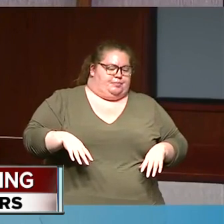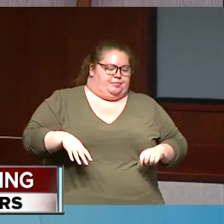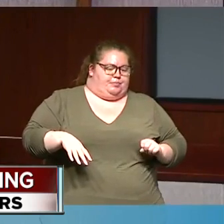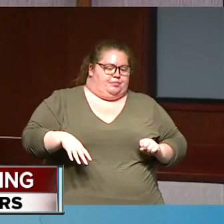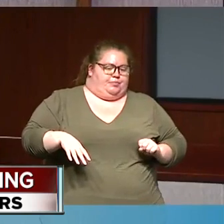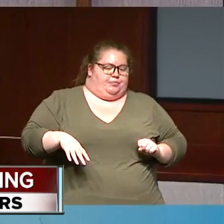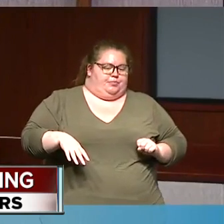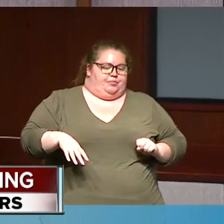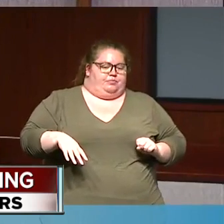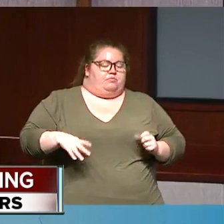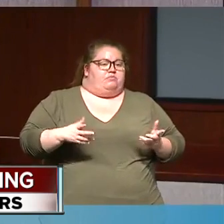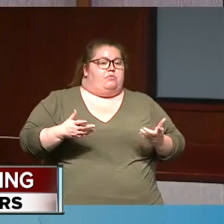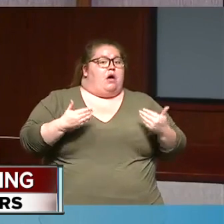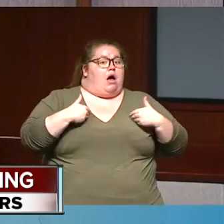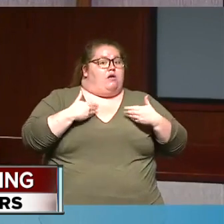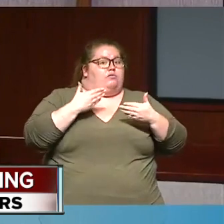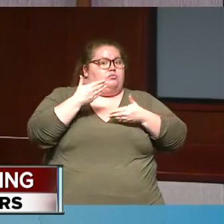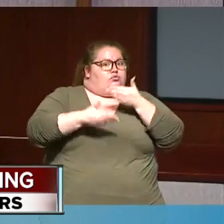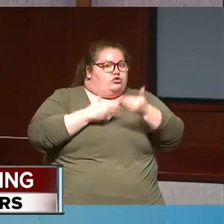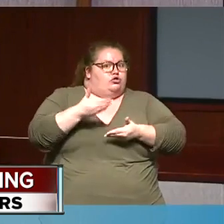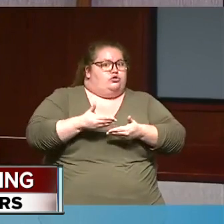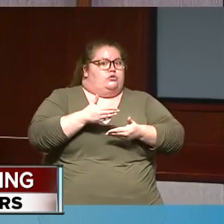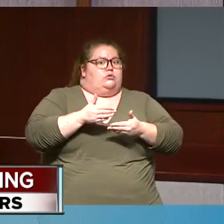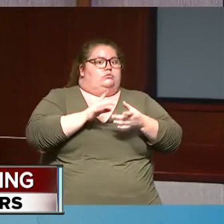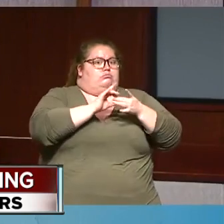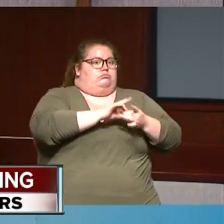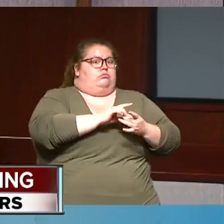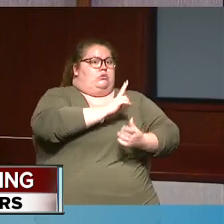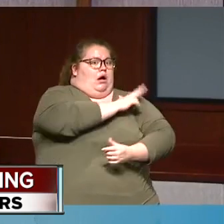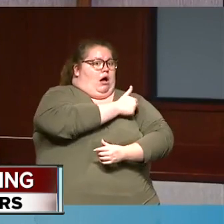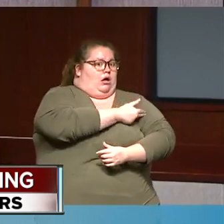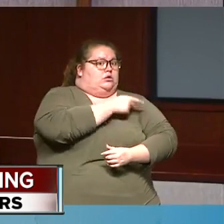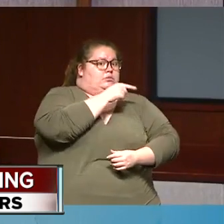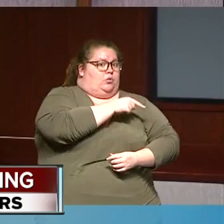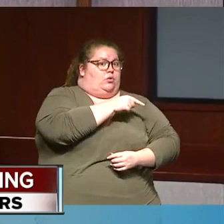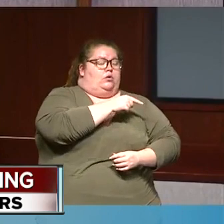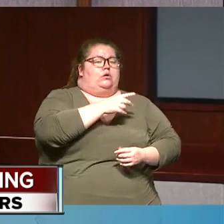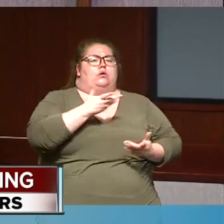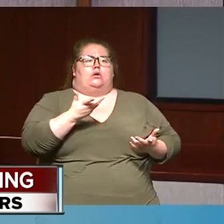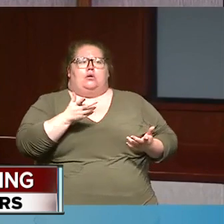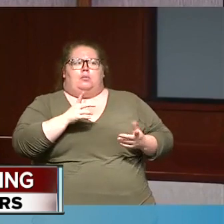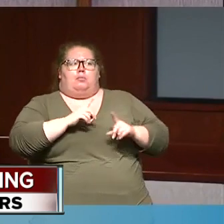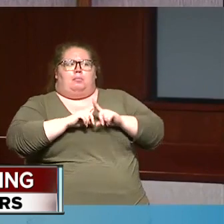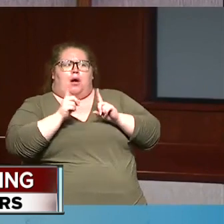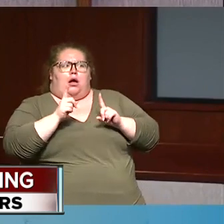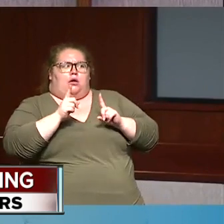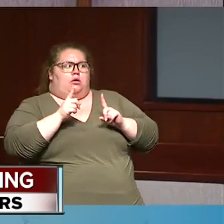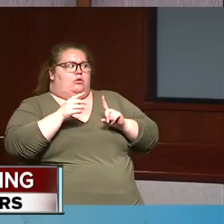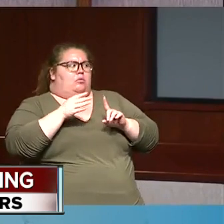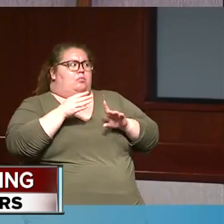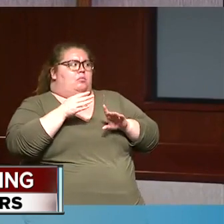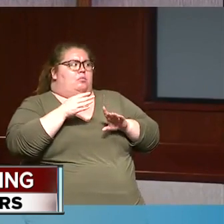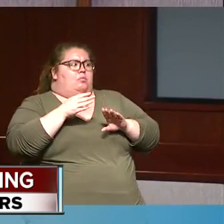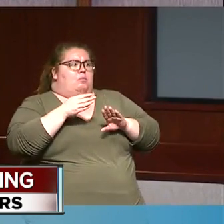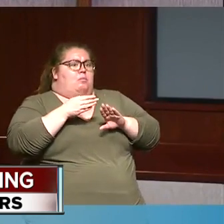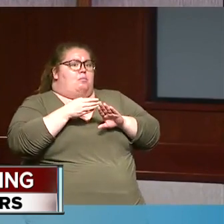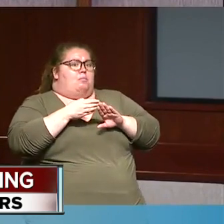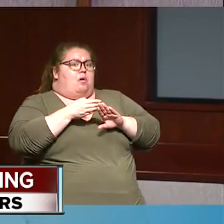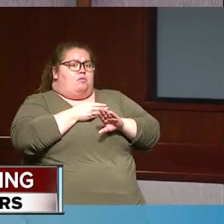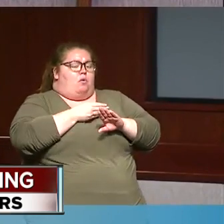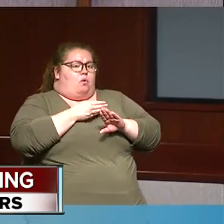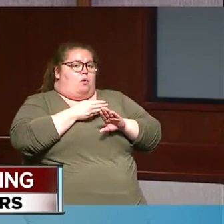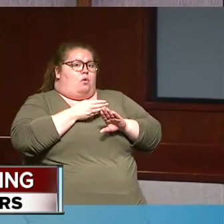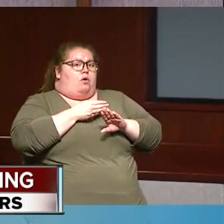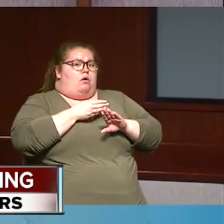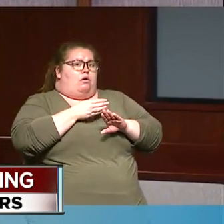elective procedures to go forward at our hospitals, but if I'm not mistaken, folks have to have a COVID test prior to getting that done. Have we